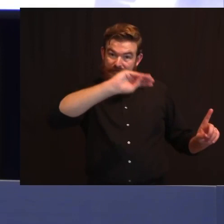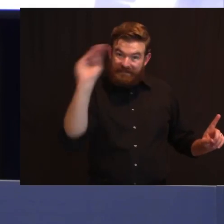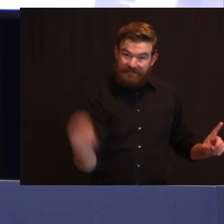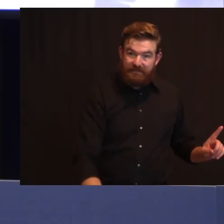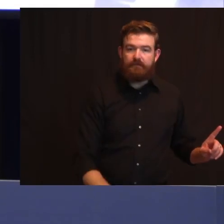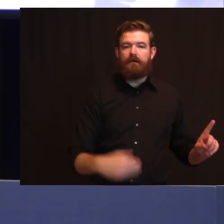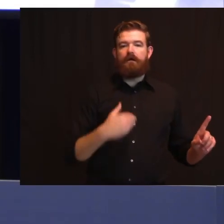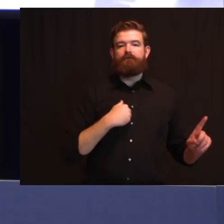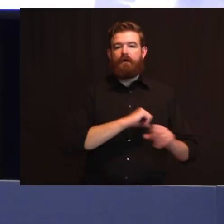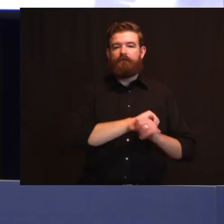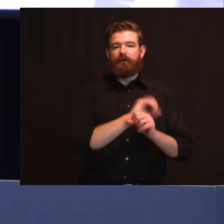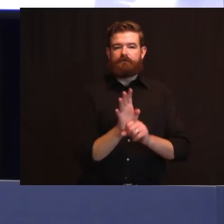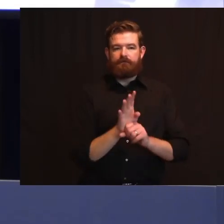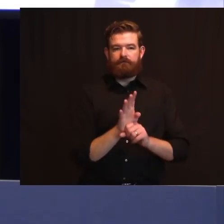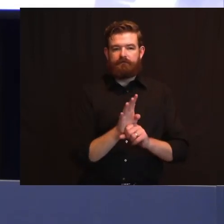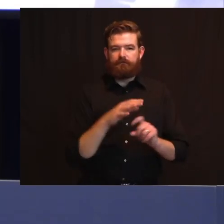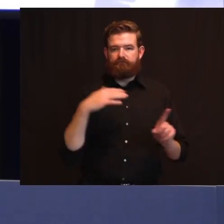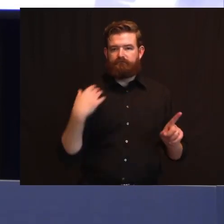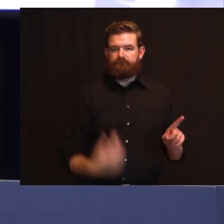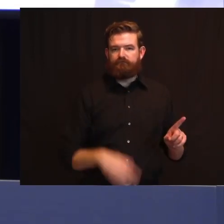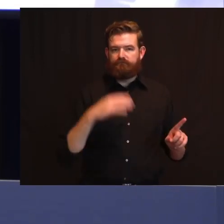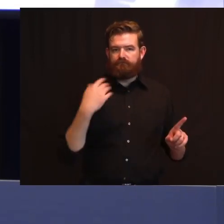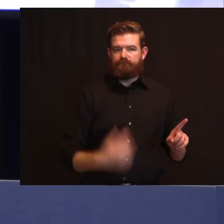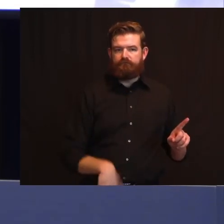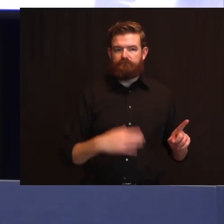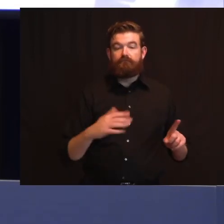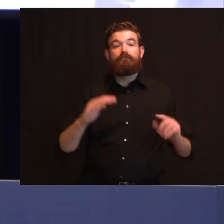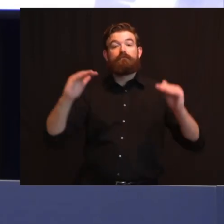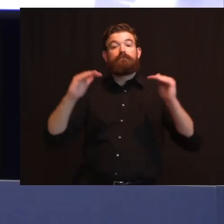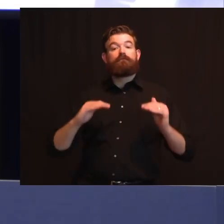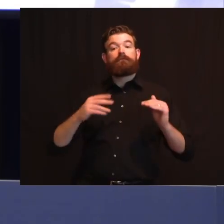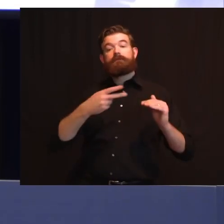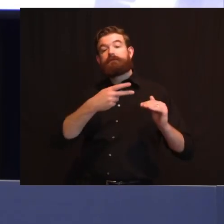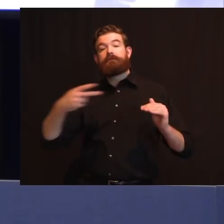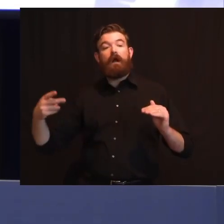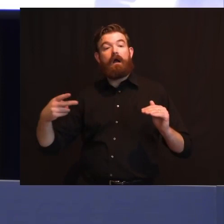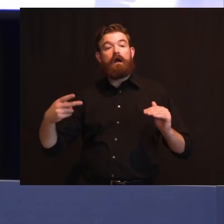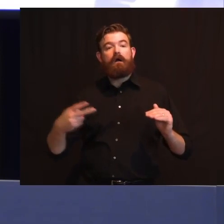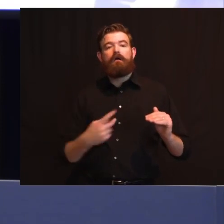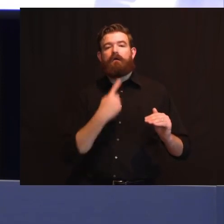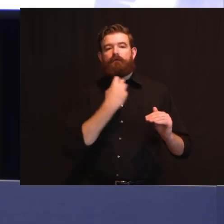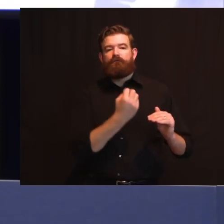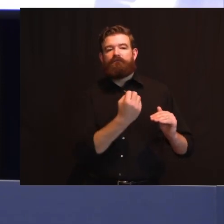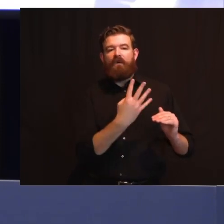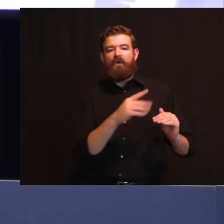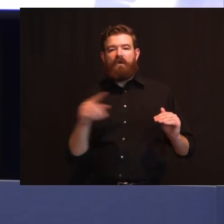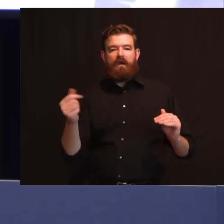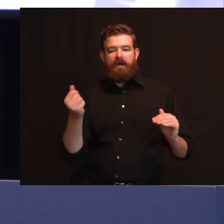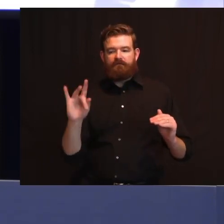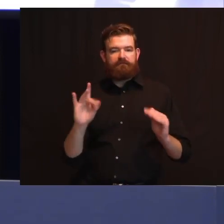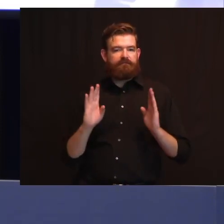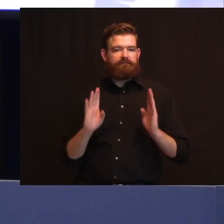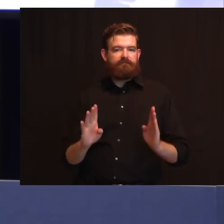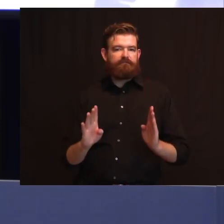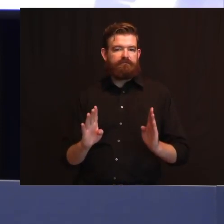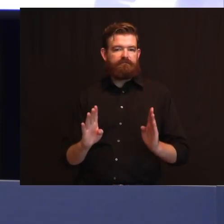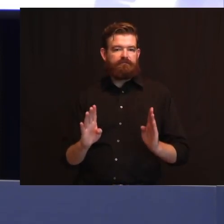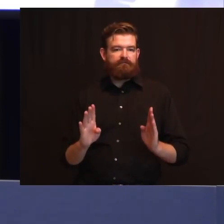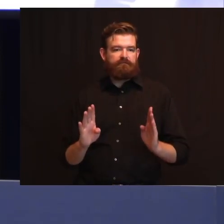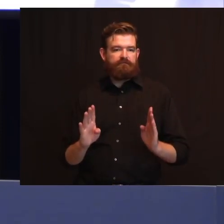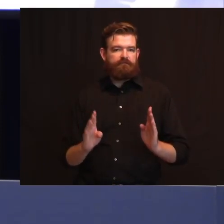6%. Right behind them is the 14 to 18-year-old age group with a percent